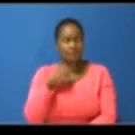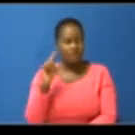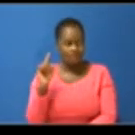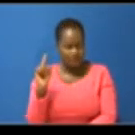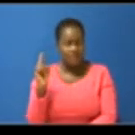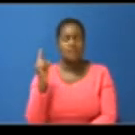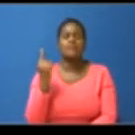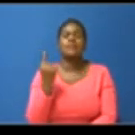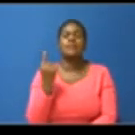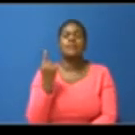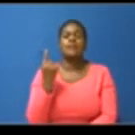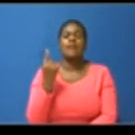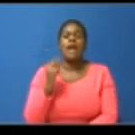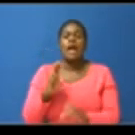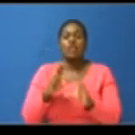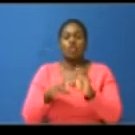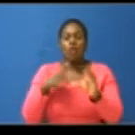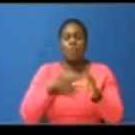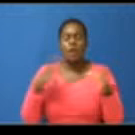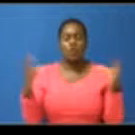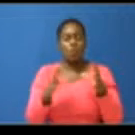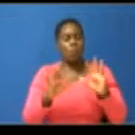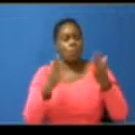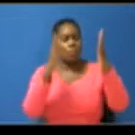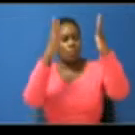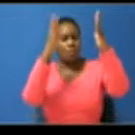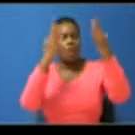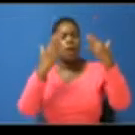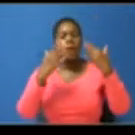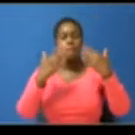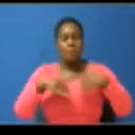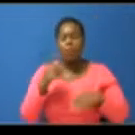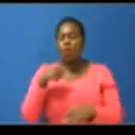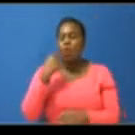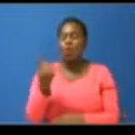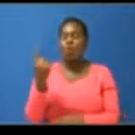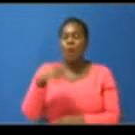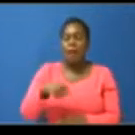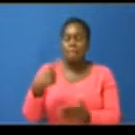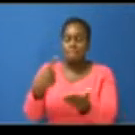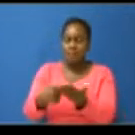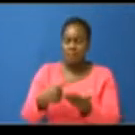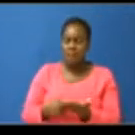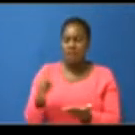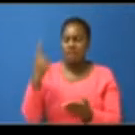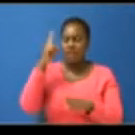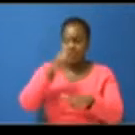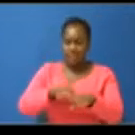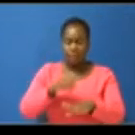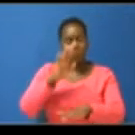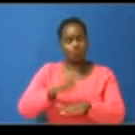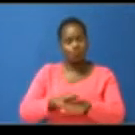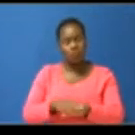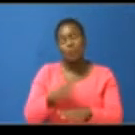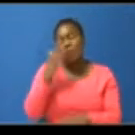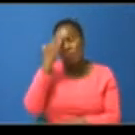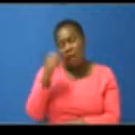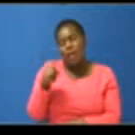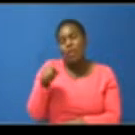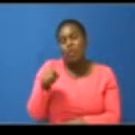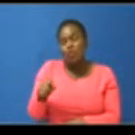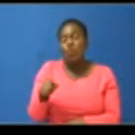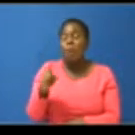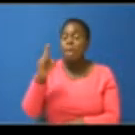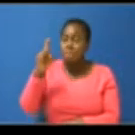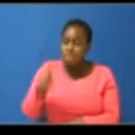of all let me join my kids in congratulating those who turned up out for the debate that's your fault it's only fair yes because you must be